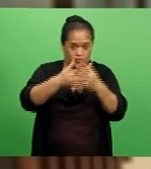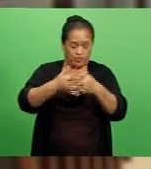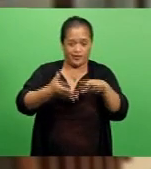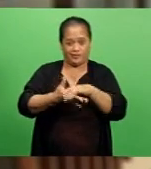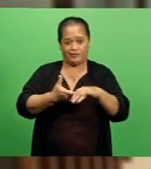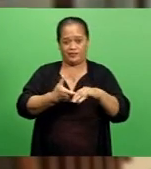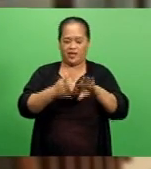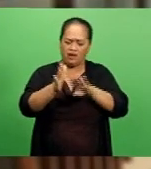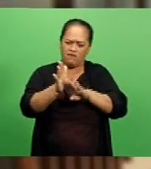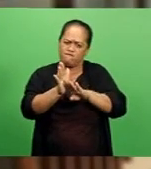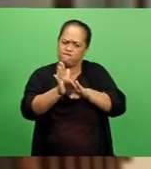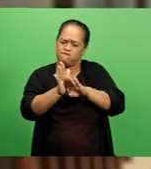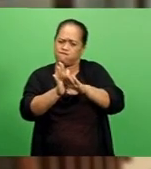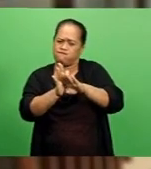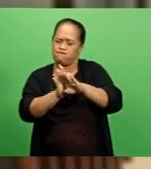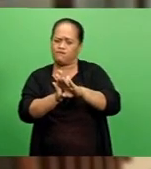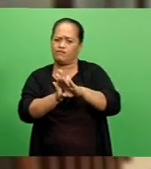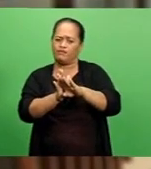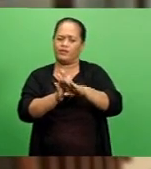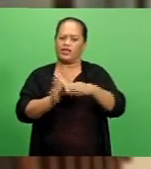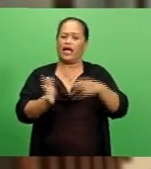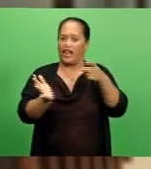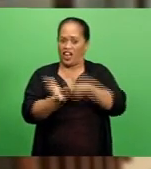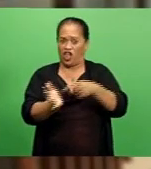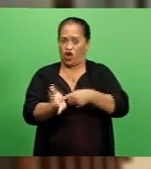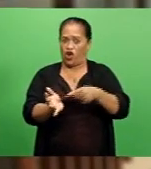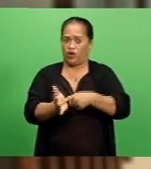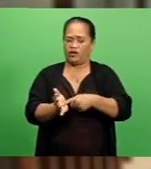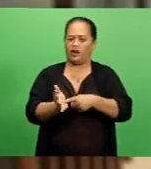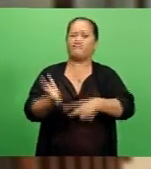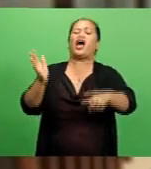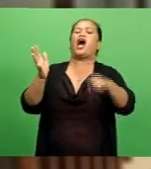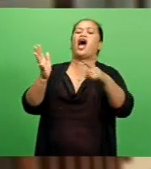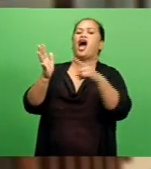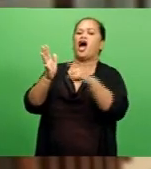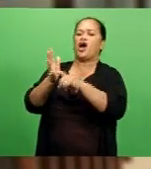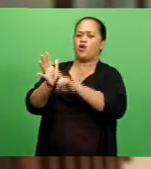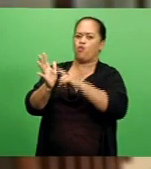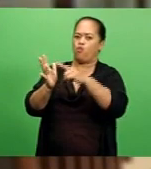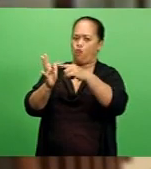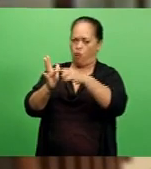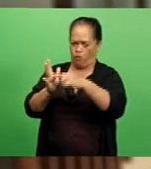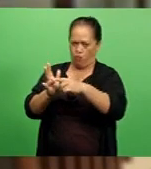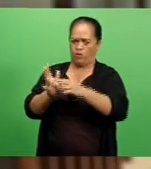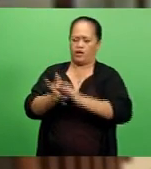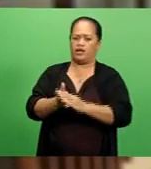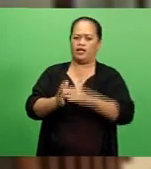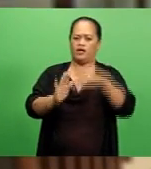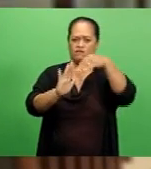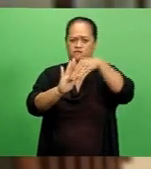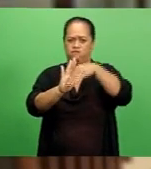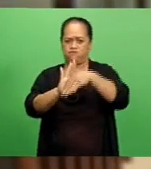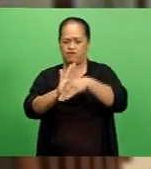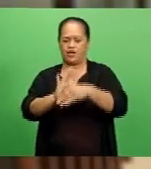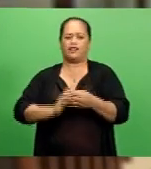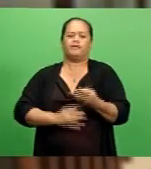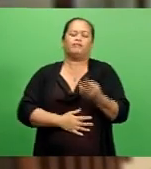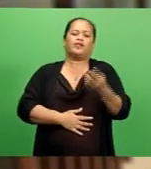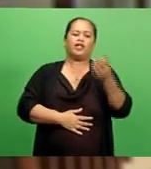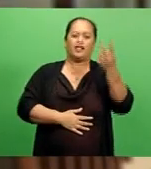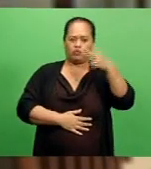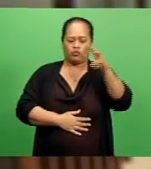traders taking profits against the euro, down nearly 7% in 2020 and almost 1% this month